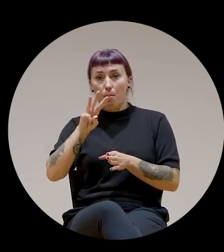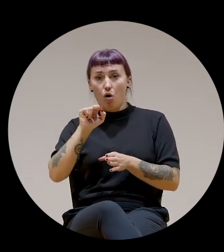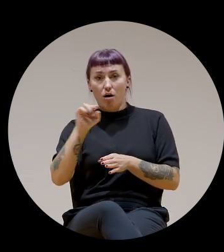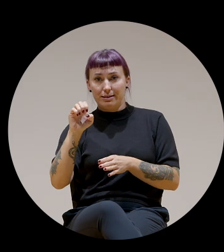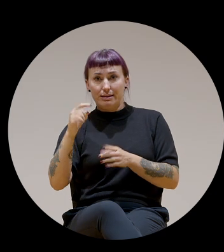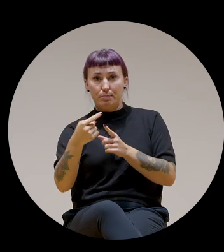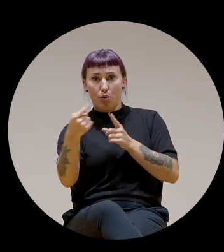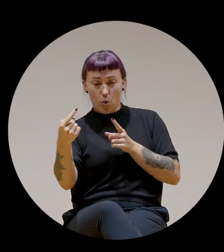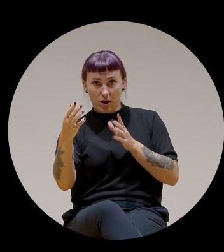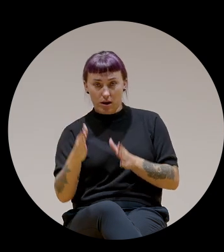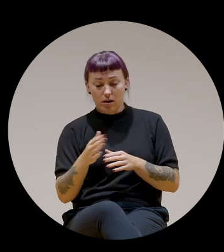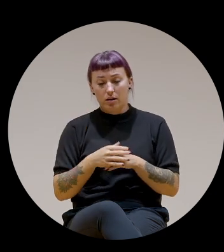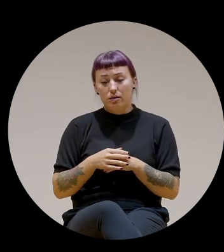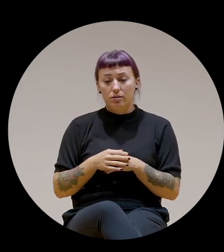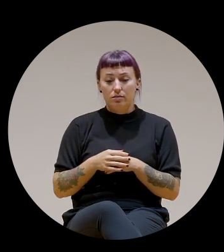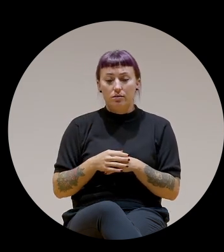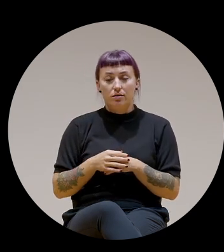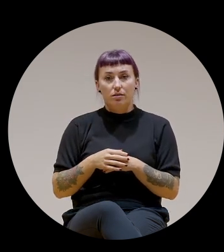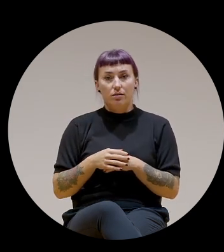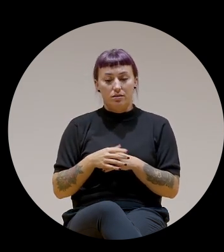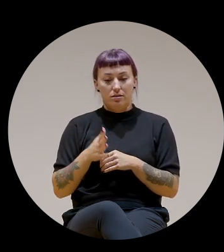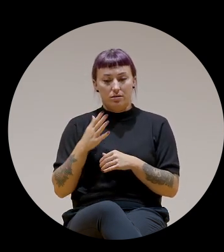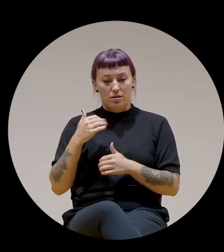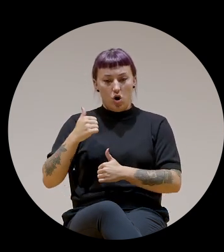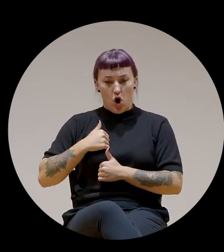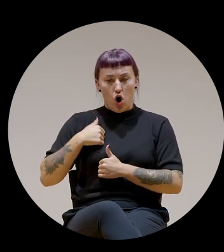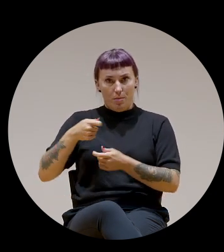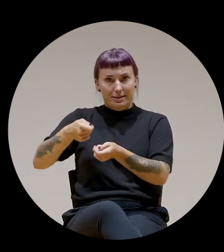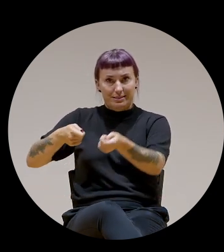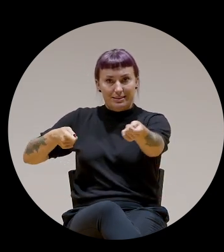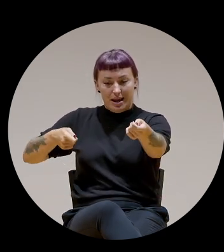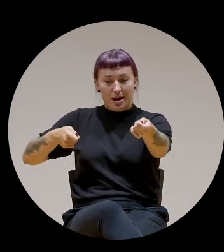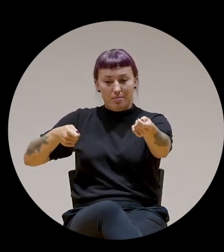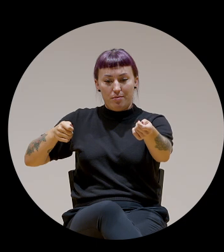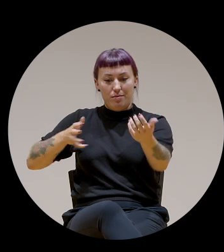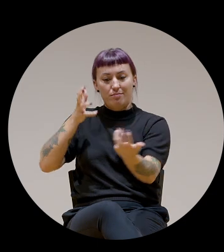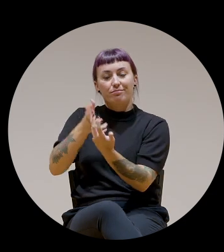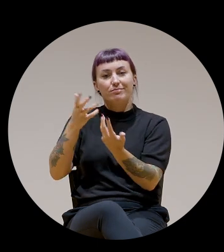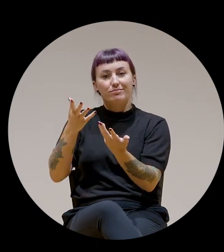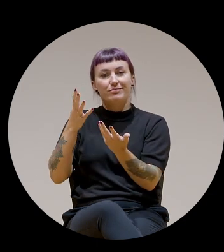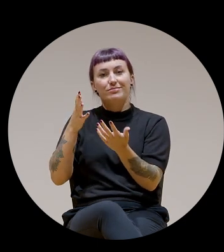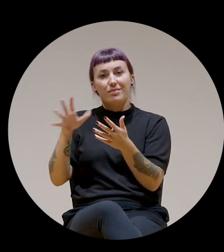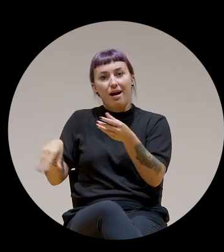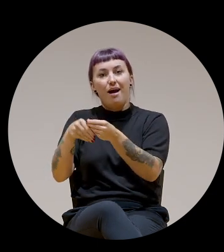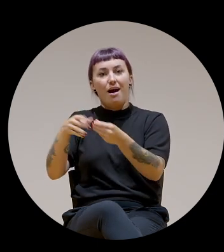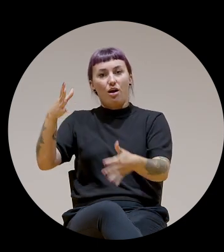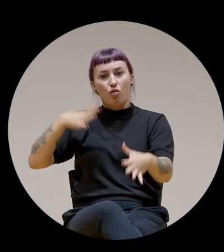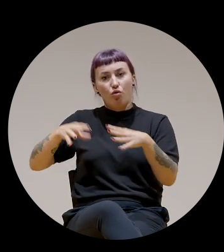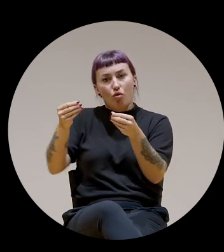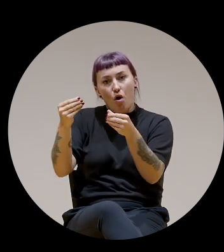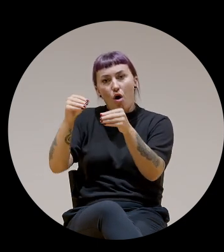with an army saber that he has customized by adorning it with cloth-wrapped